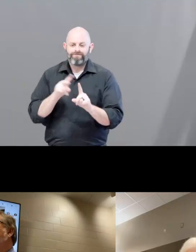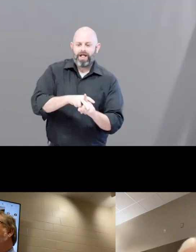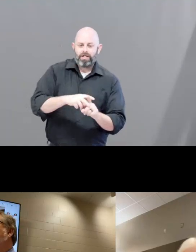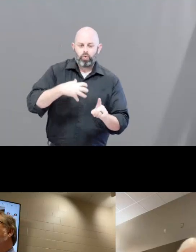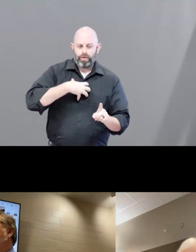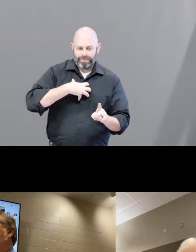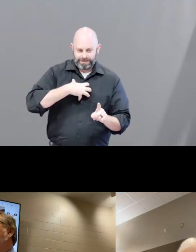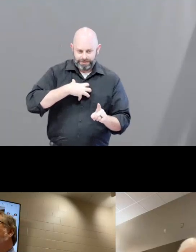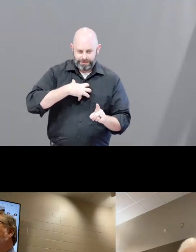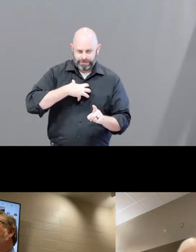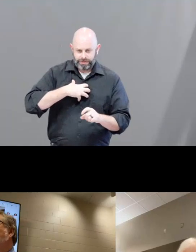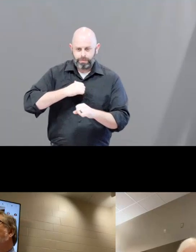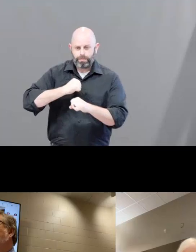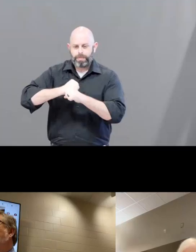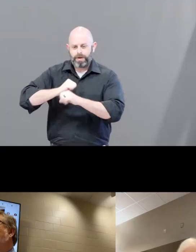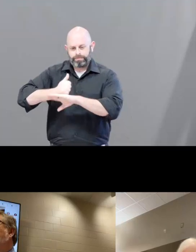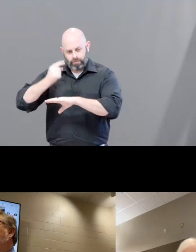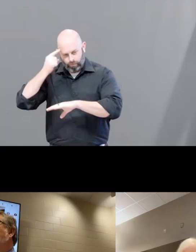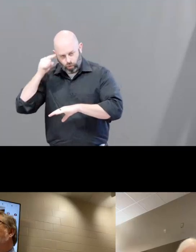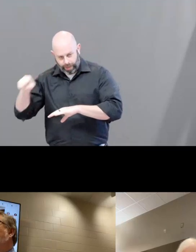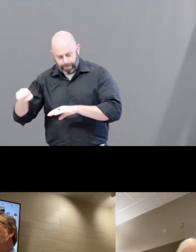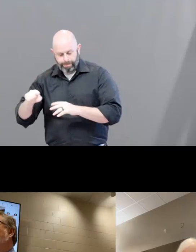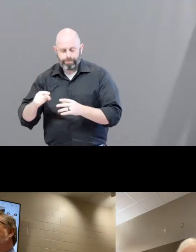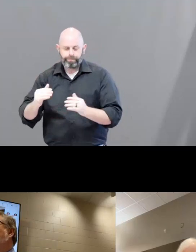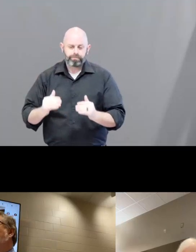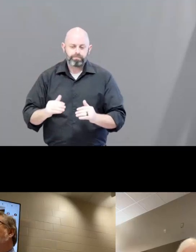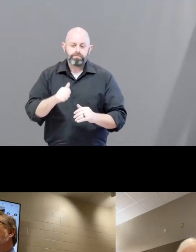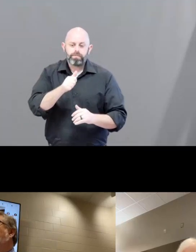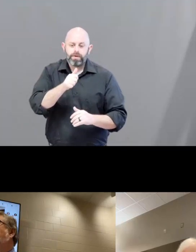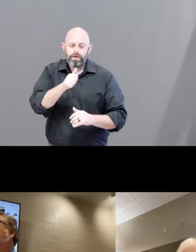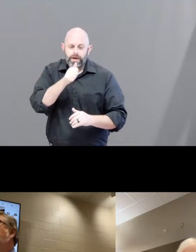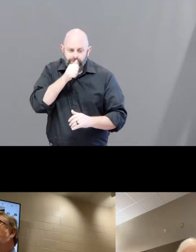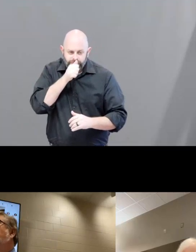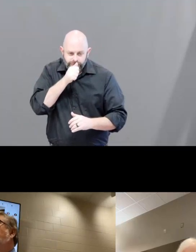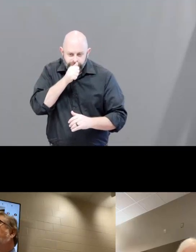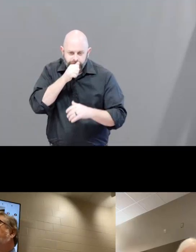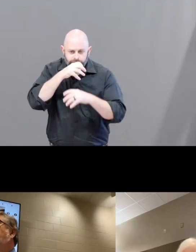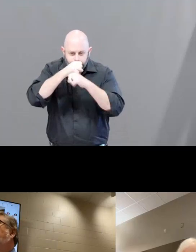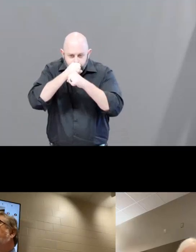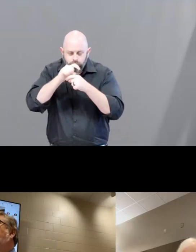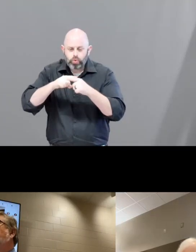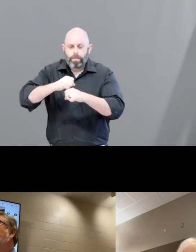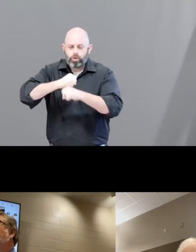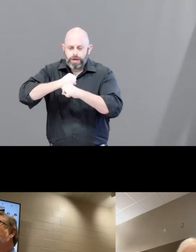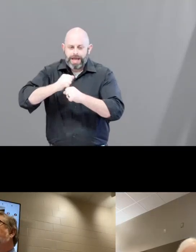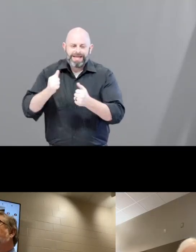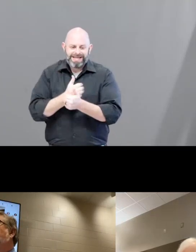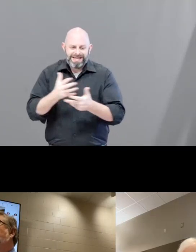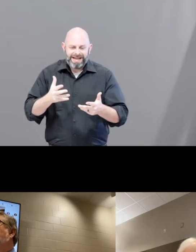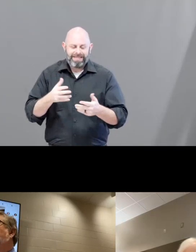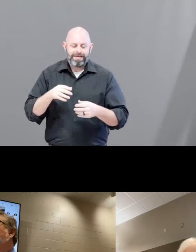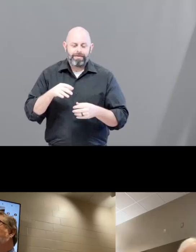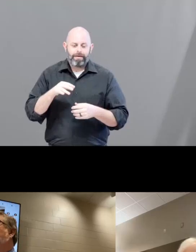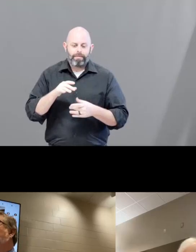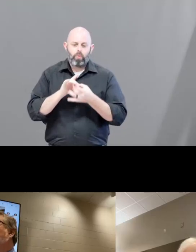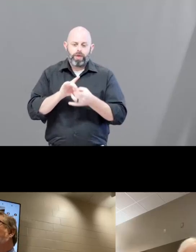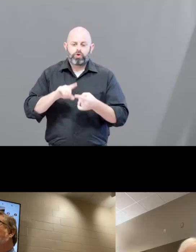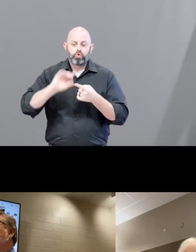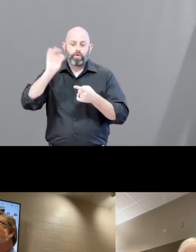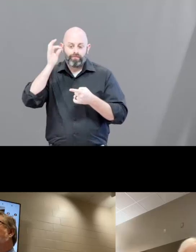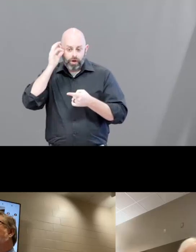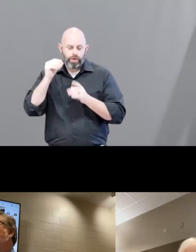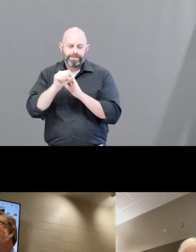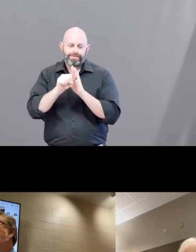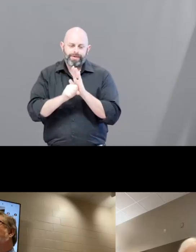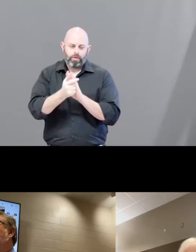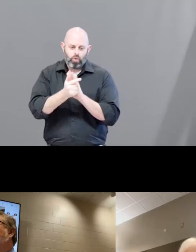a grievance. There's confidentiality to protect, anything that's related to federal and